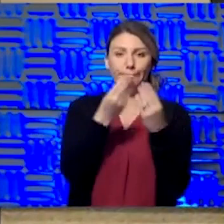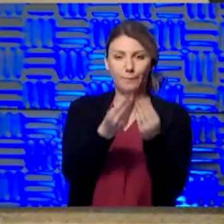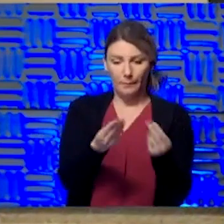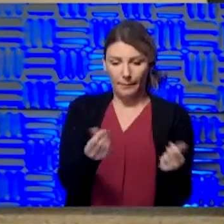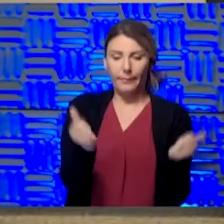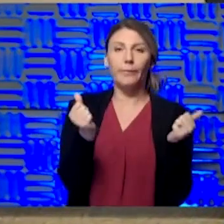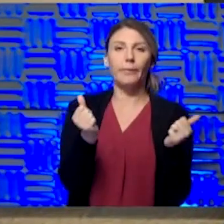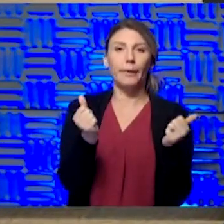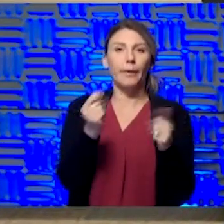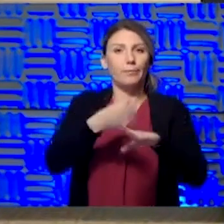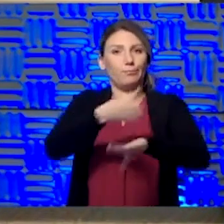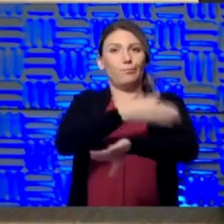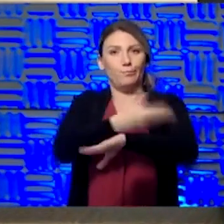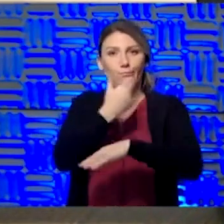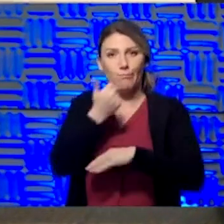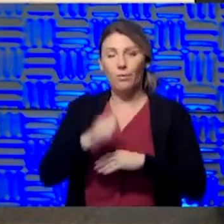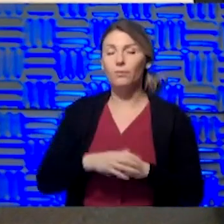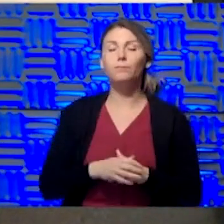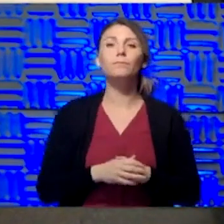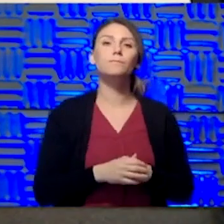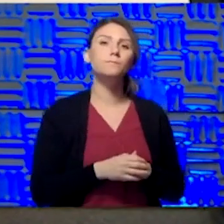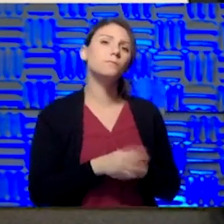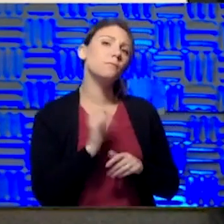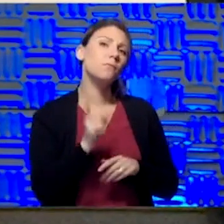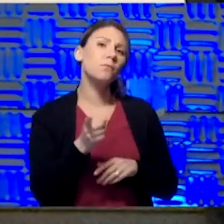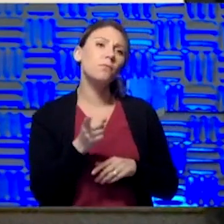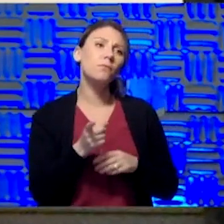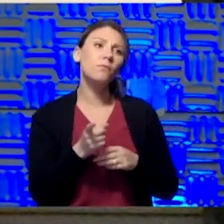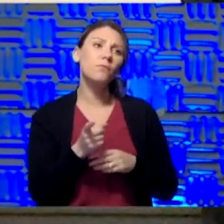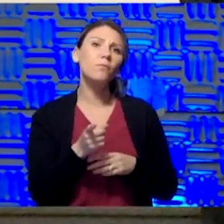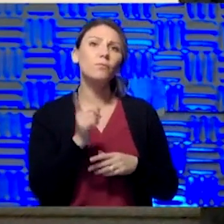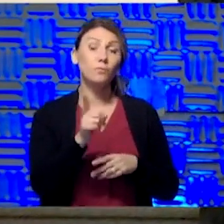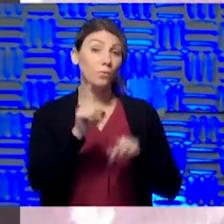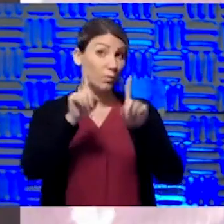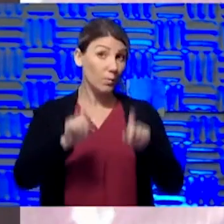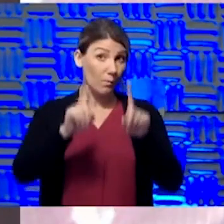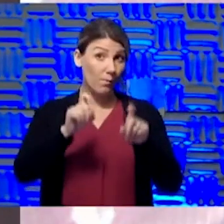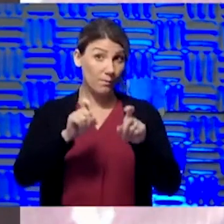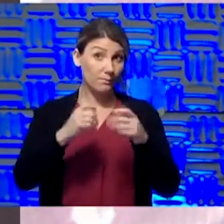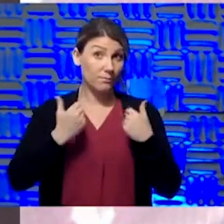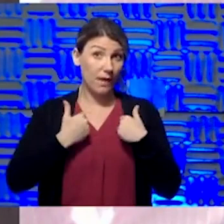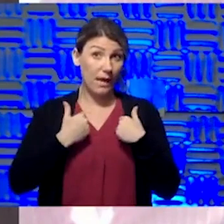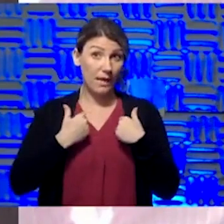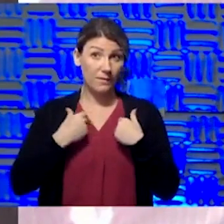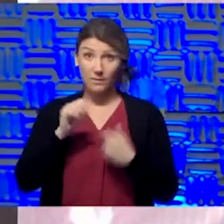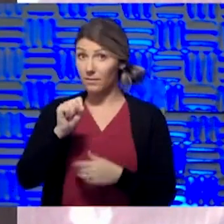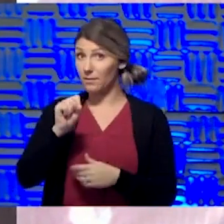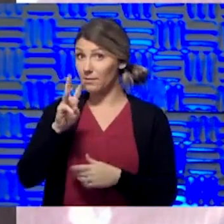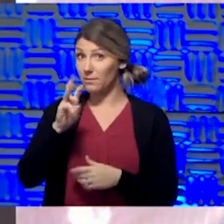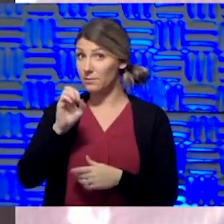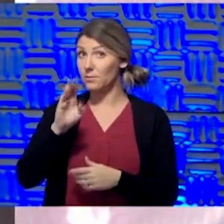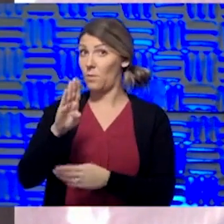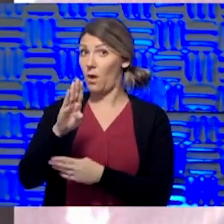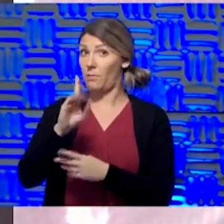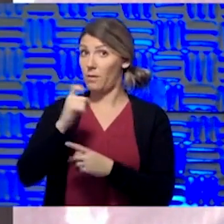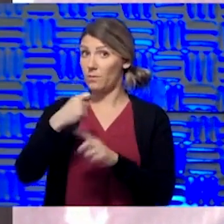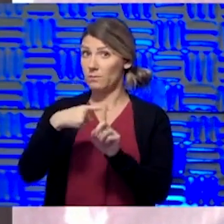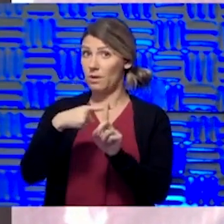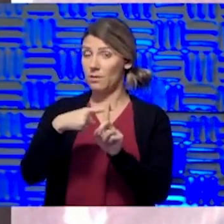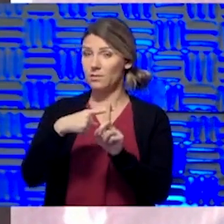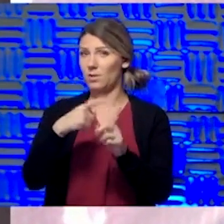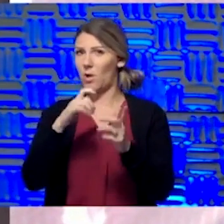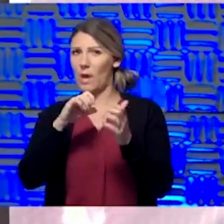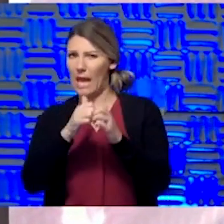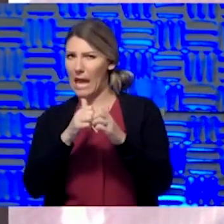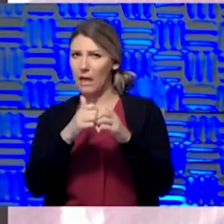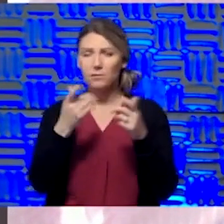got better. And you were tested. You had a swab that was positive, I think. Yeah. And how was the swab? Did